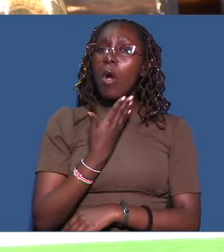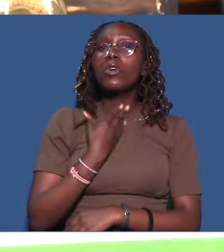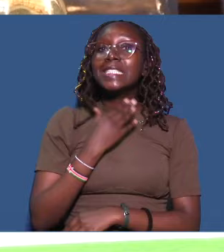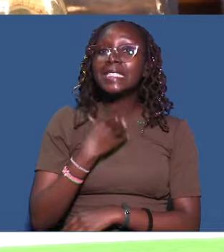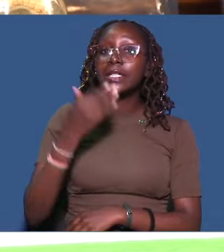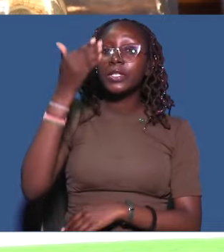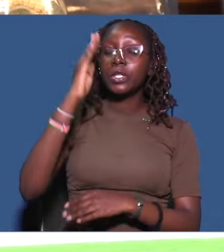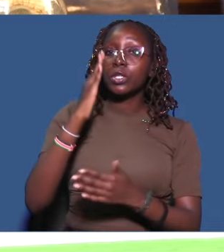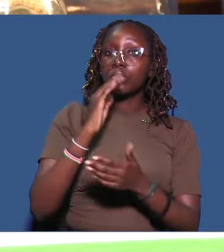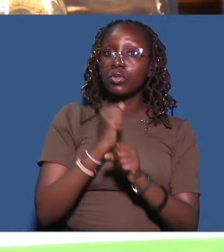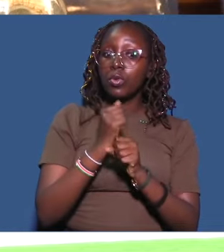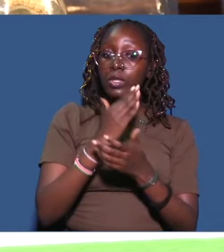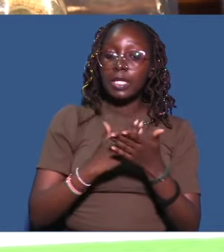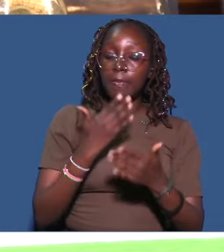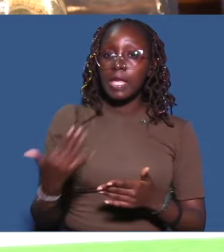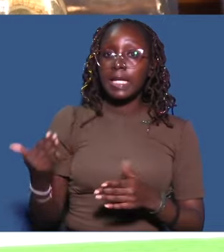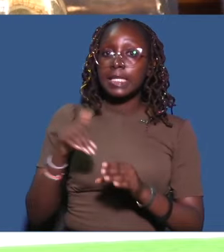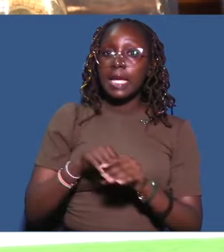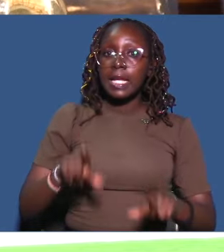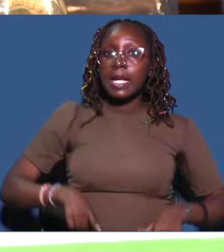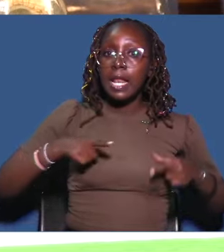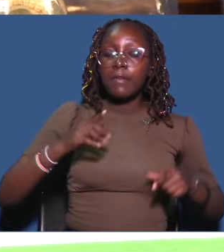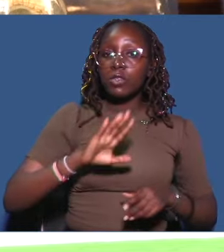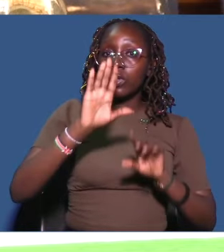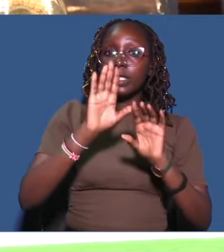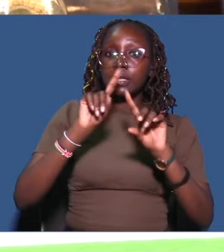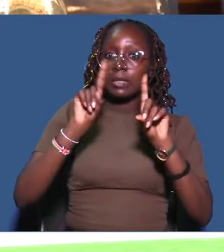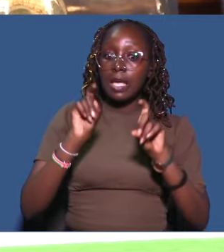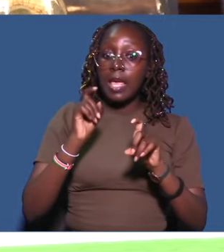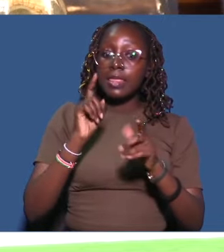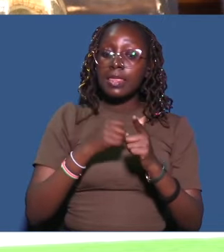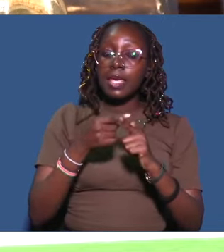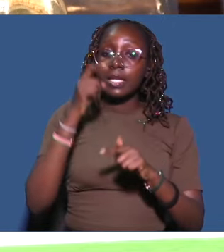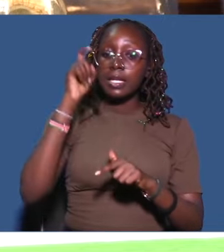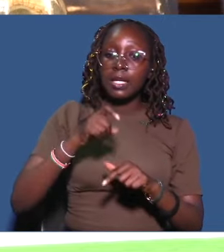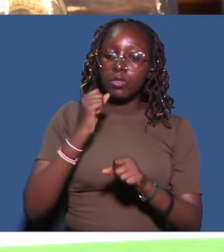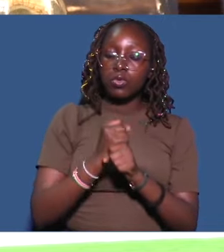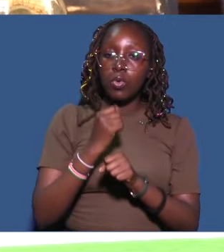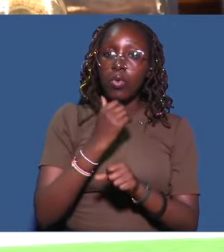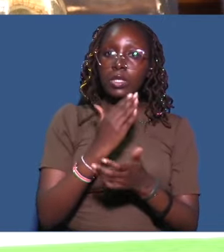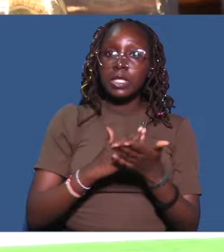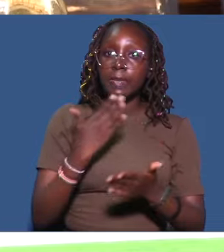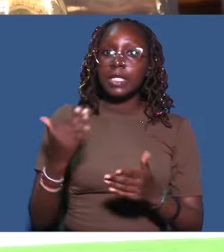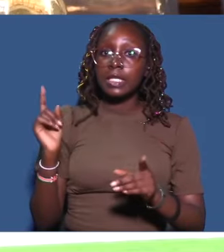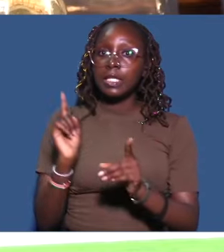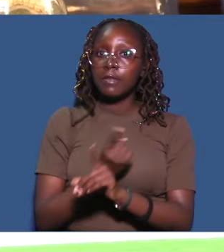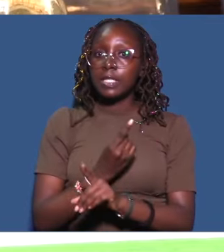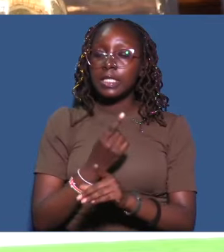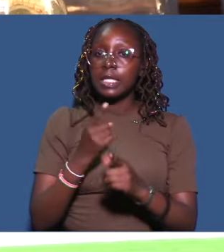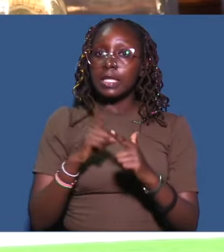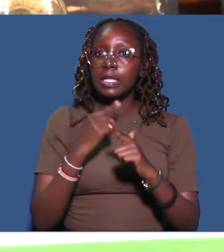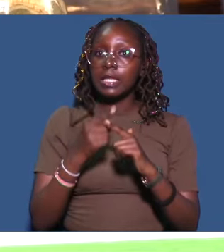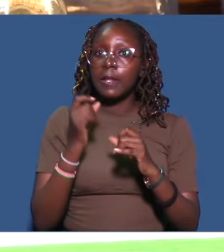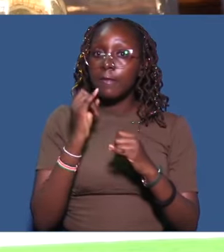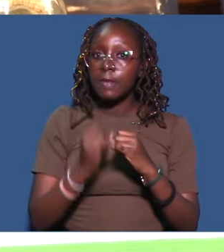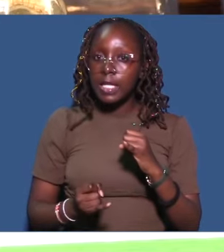your life? You need to do things differently. Set spiritual goal. And then finally, where will you get your